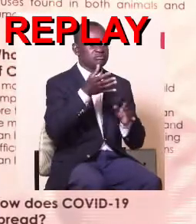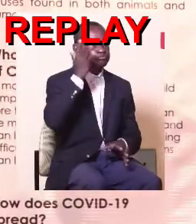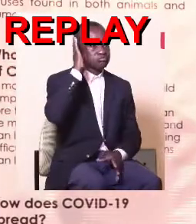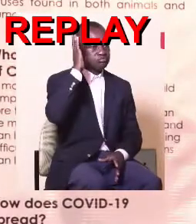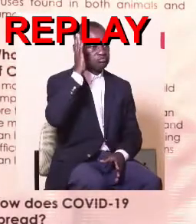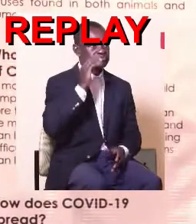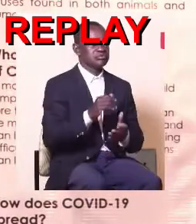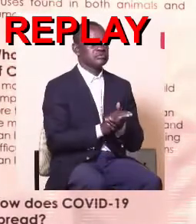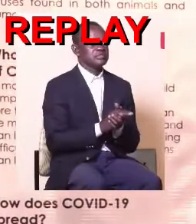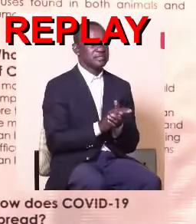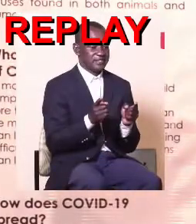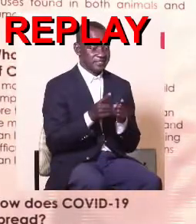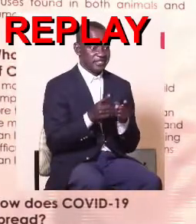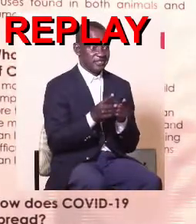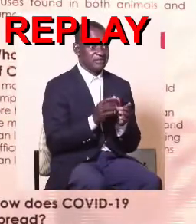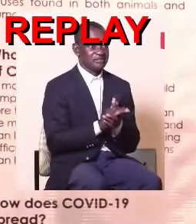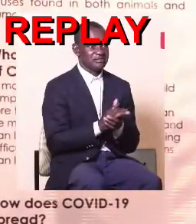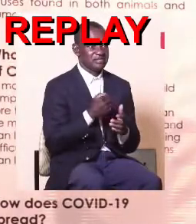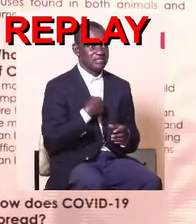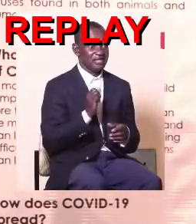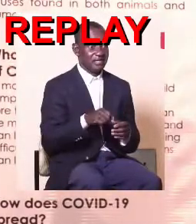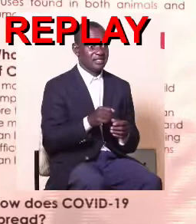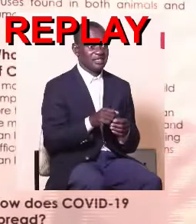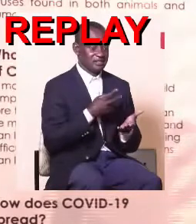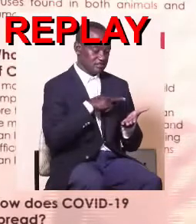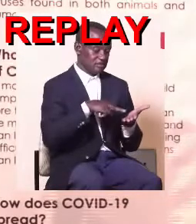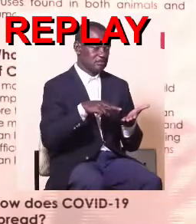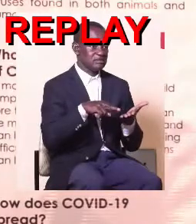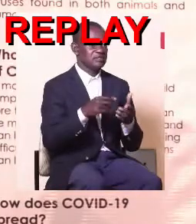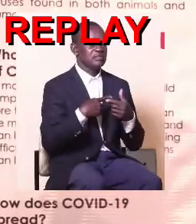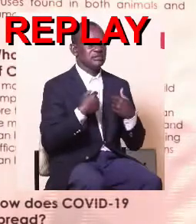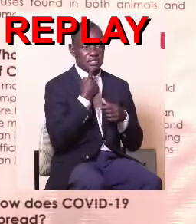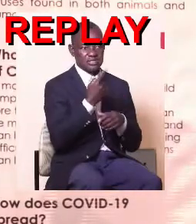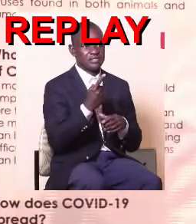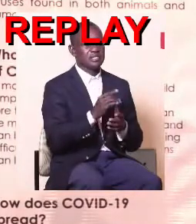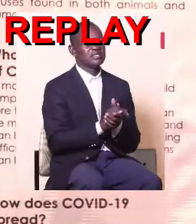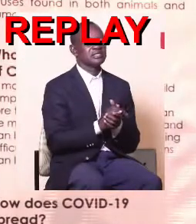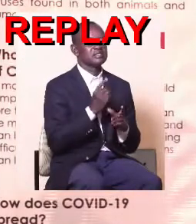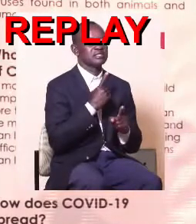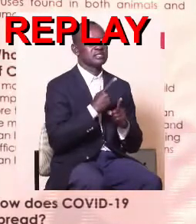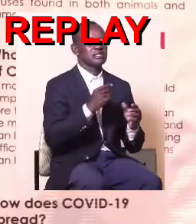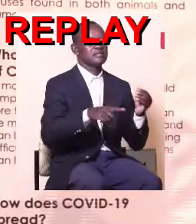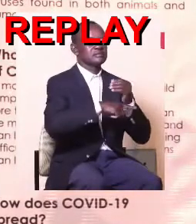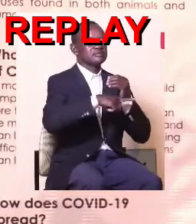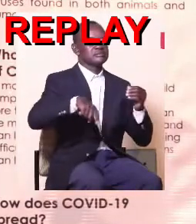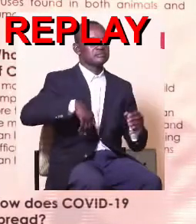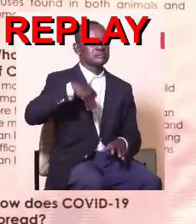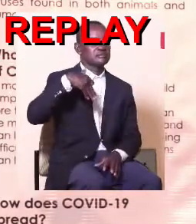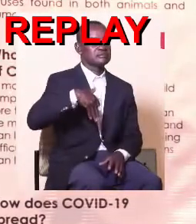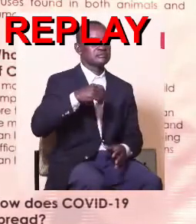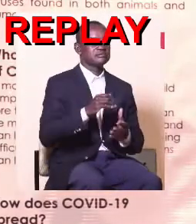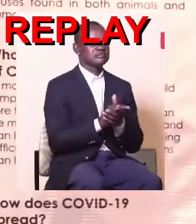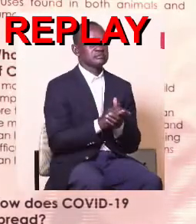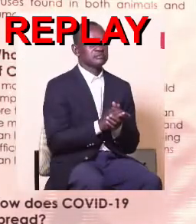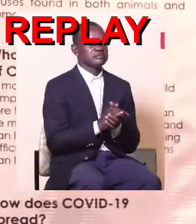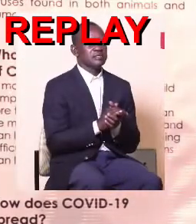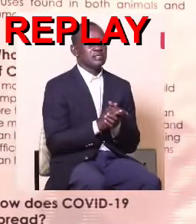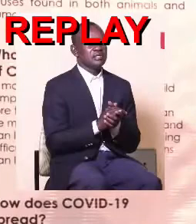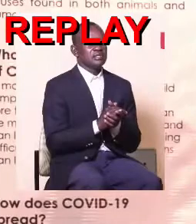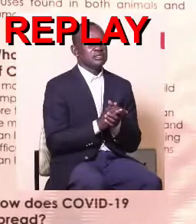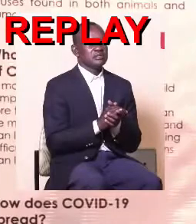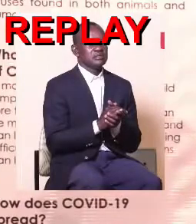can read it to you now. Yes, DPM. We are saying that the government of the Republic of Namibia has noted with